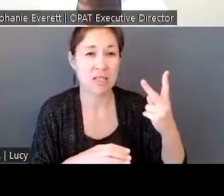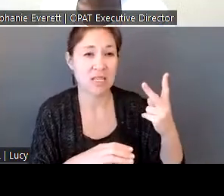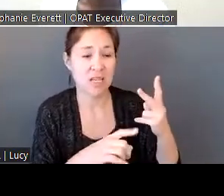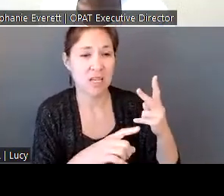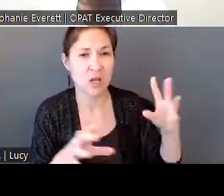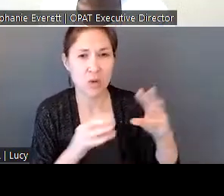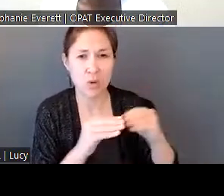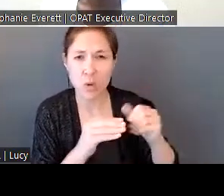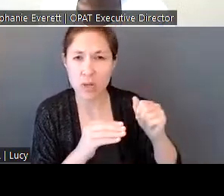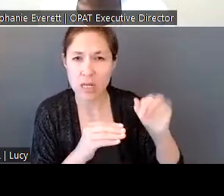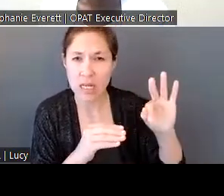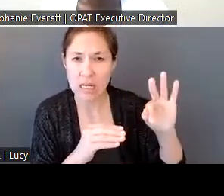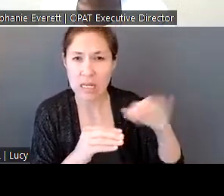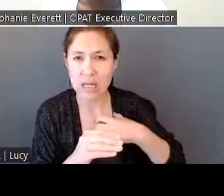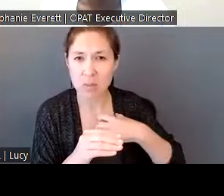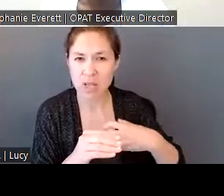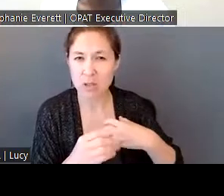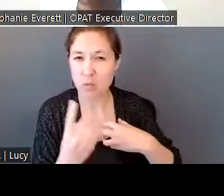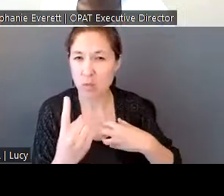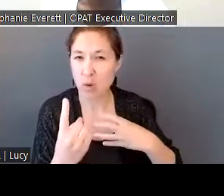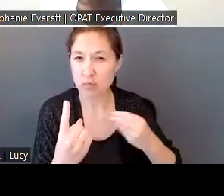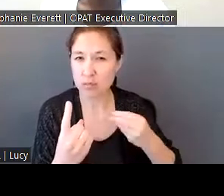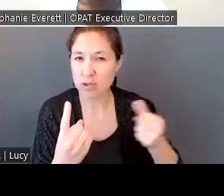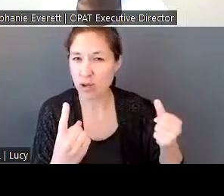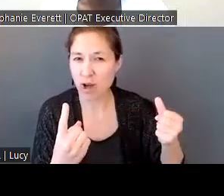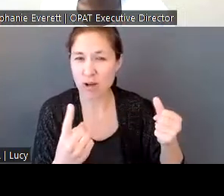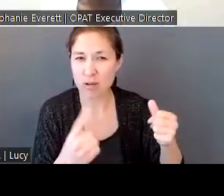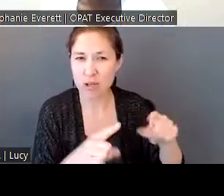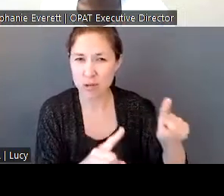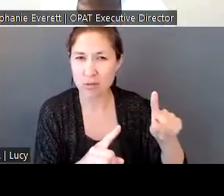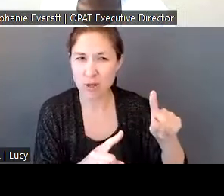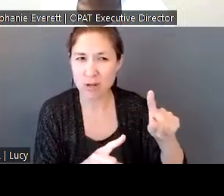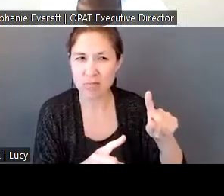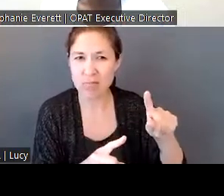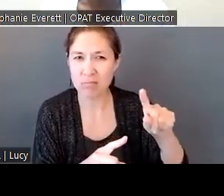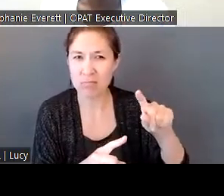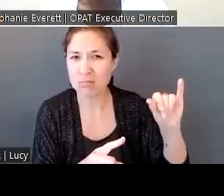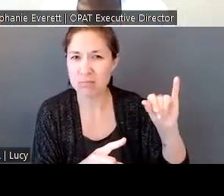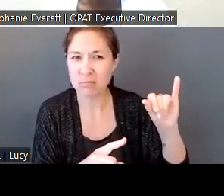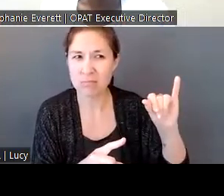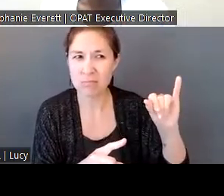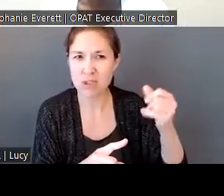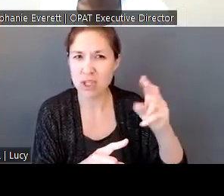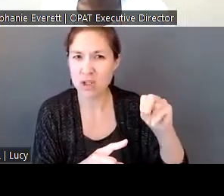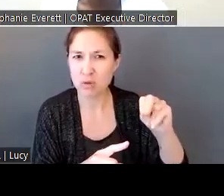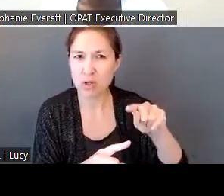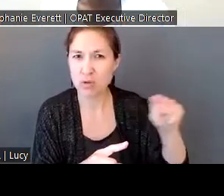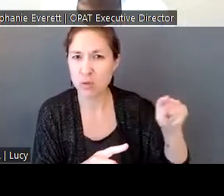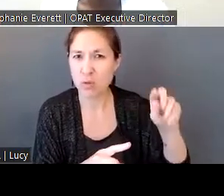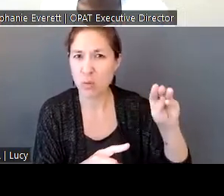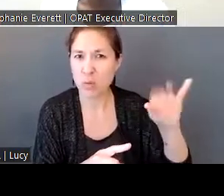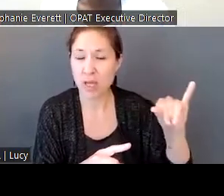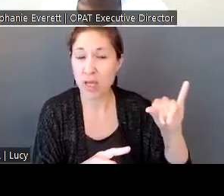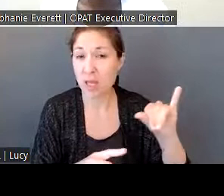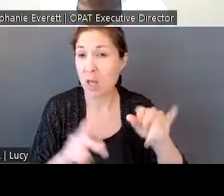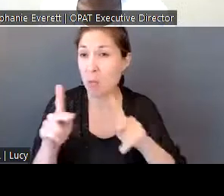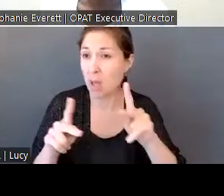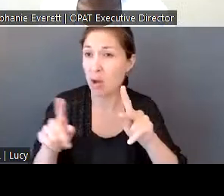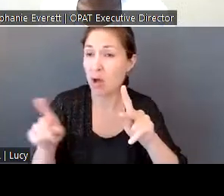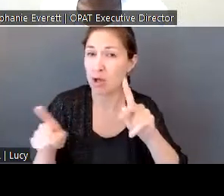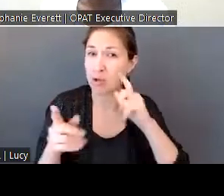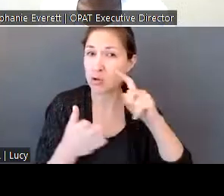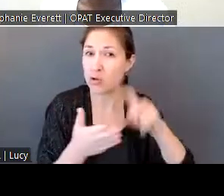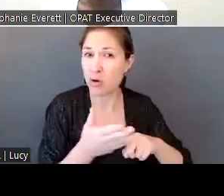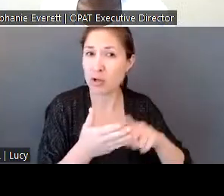1 resolved. I believe the public should have notice at BPD about